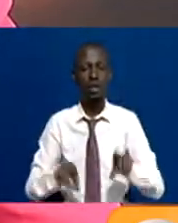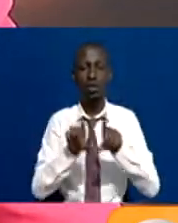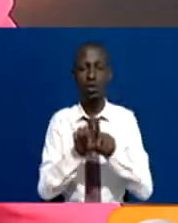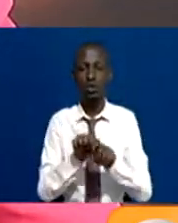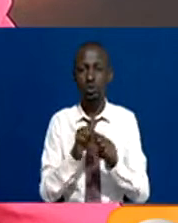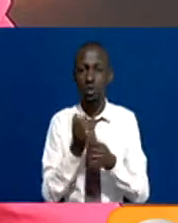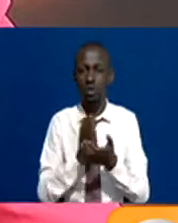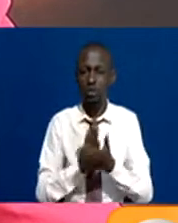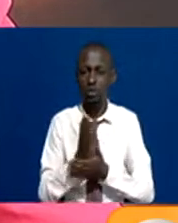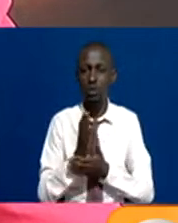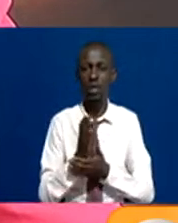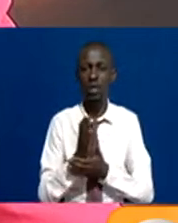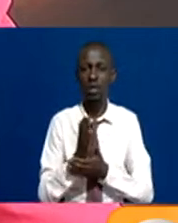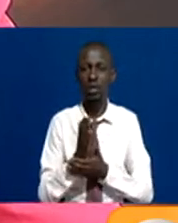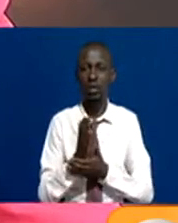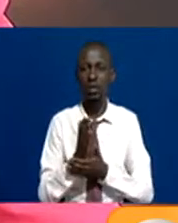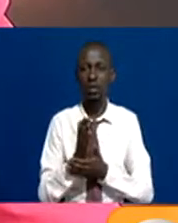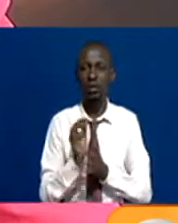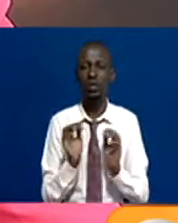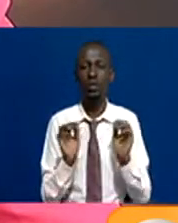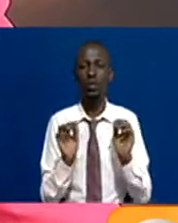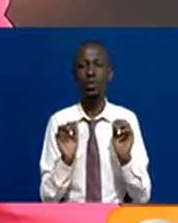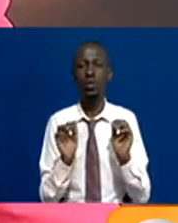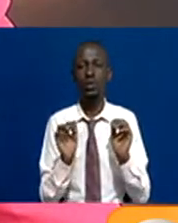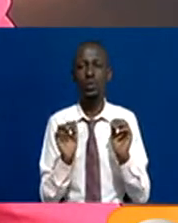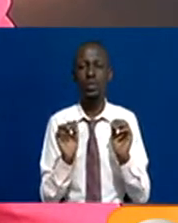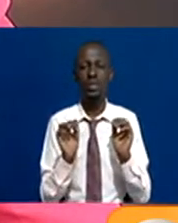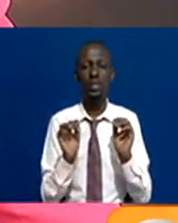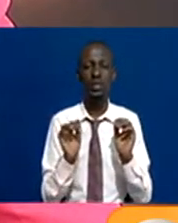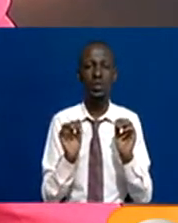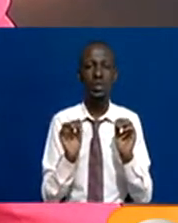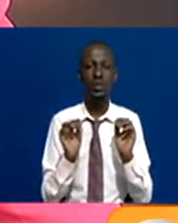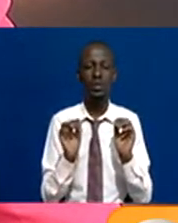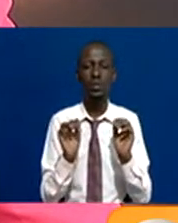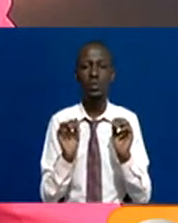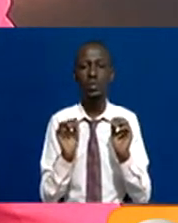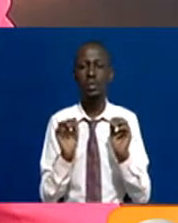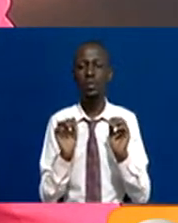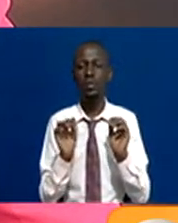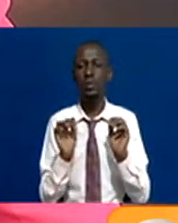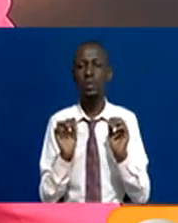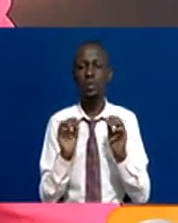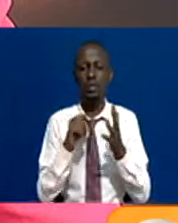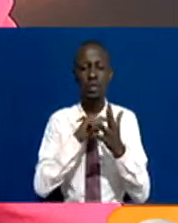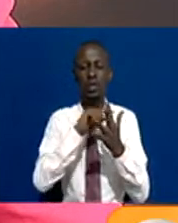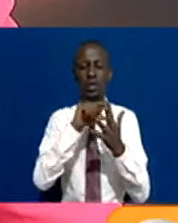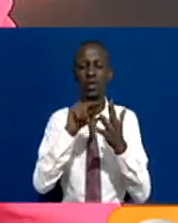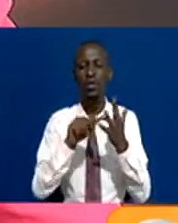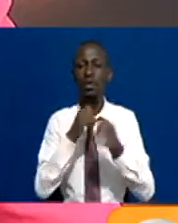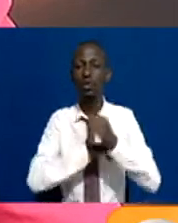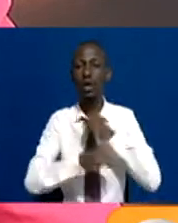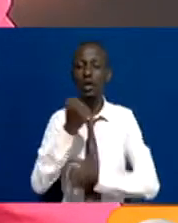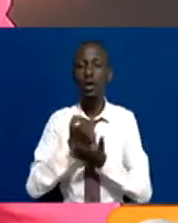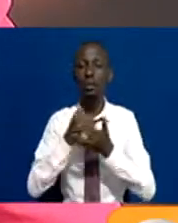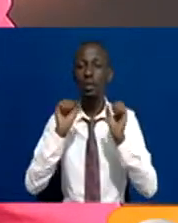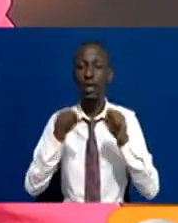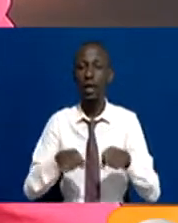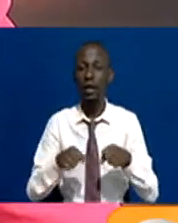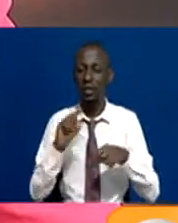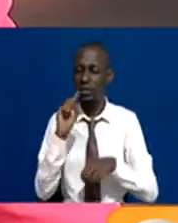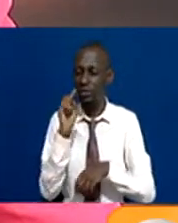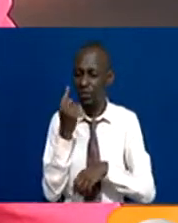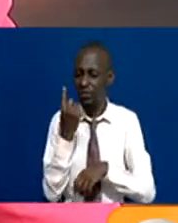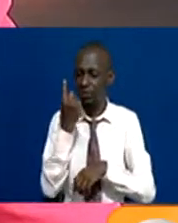that we are not waiting for the end of the five steps in order to initiate help. That at the first contact